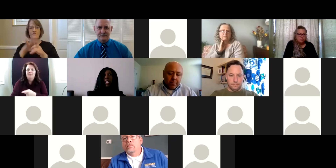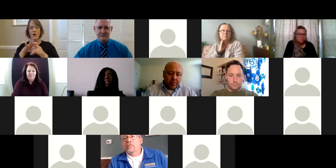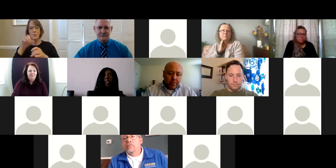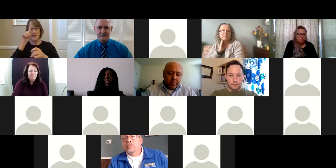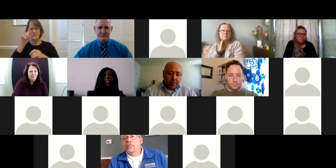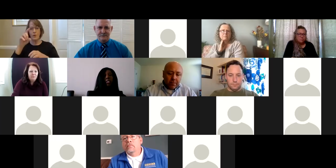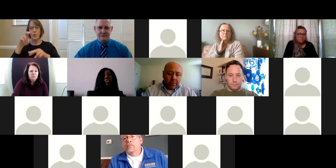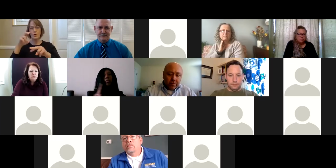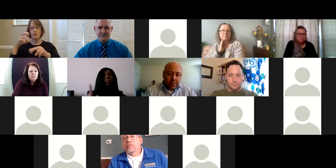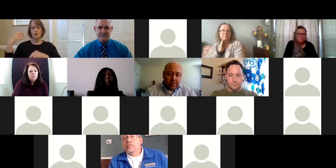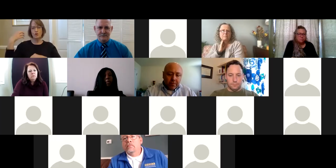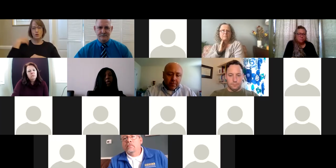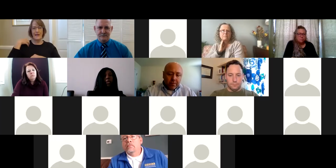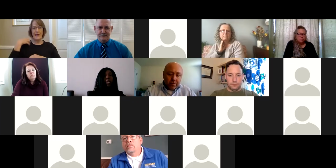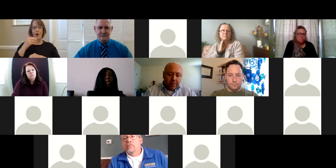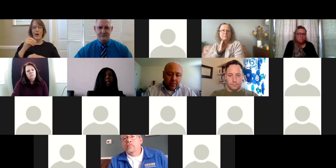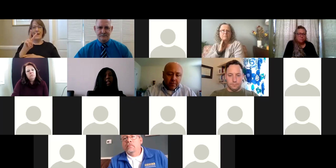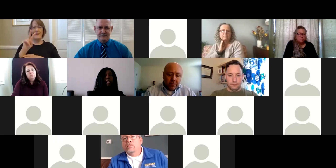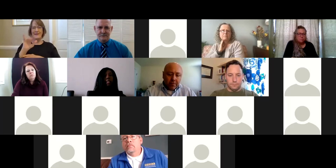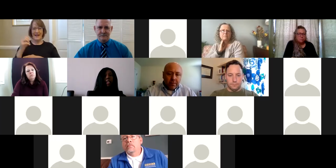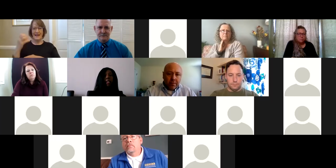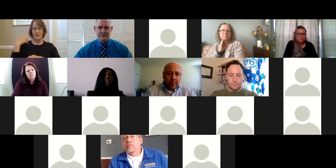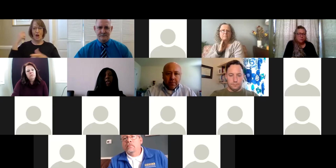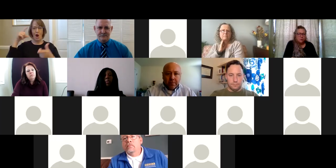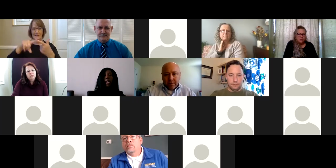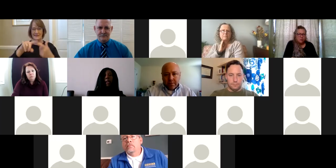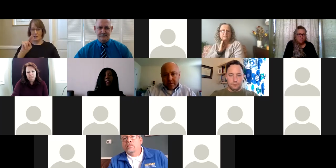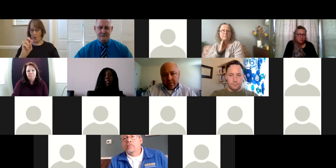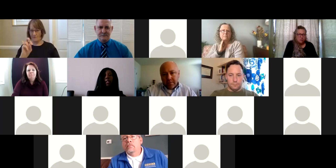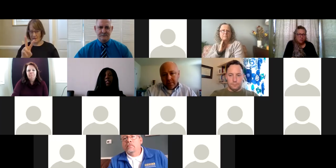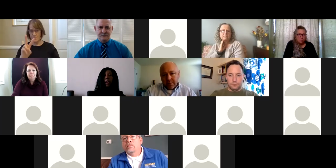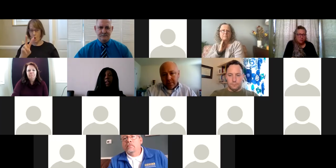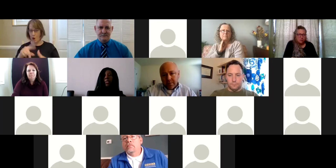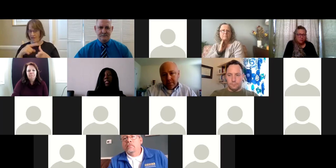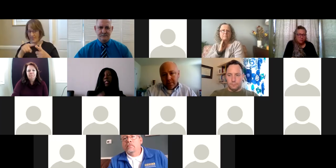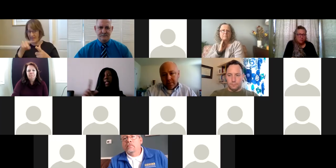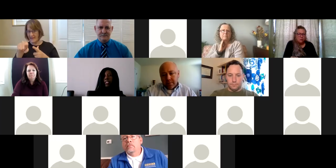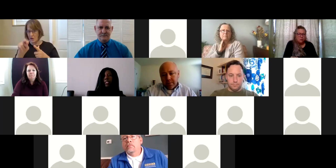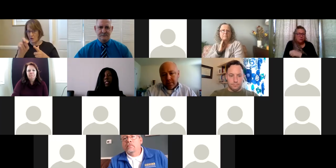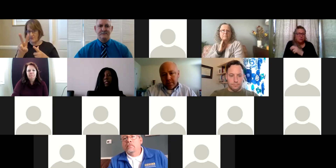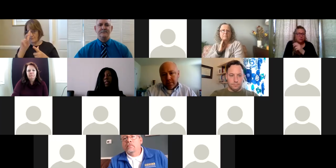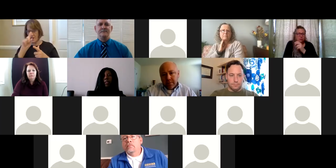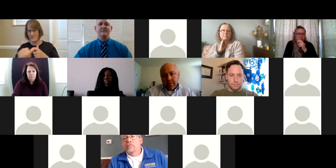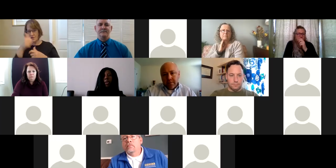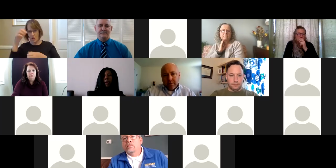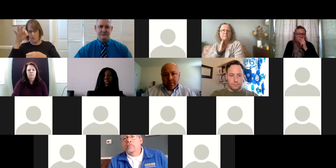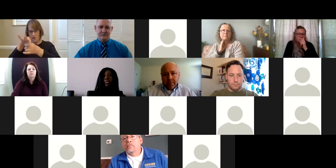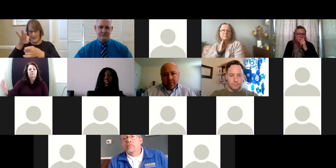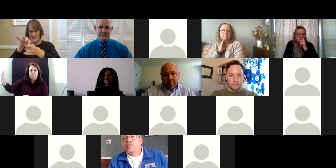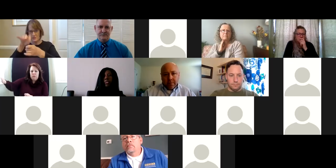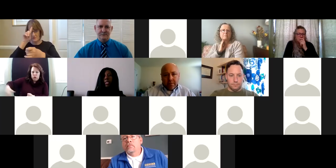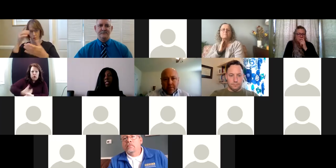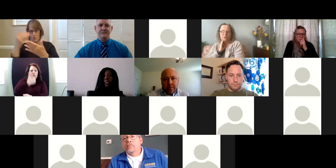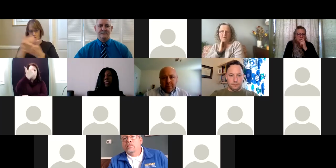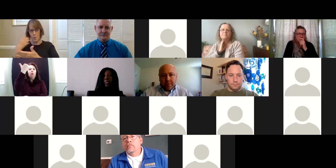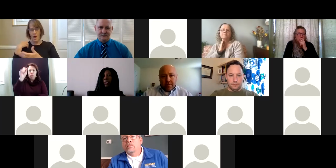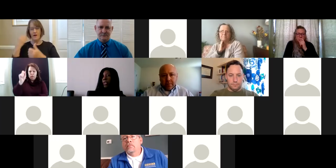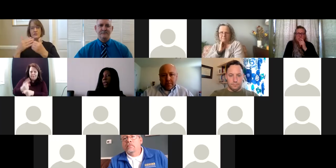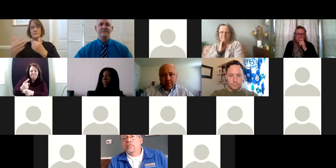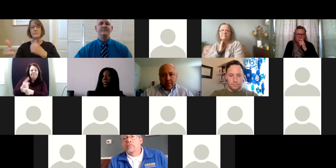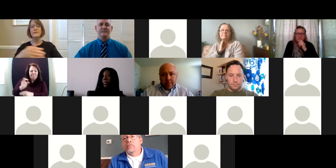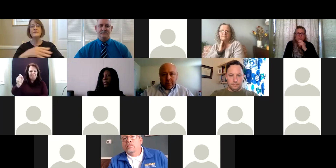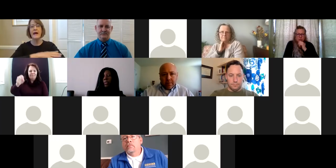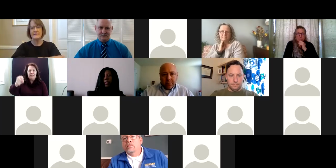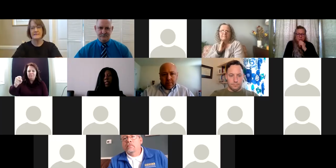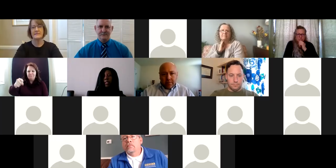vice chair until November. And then are we having another election for officers for 2 years